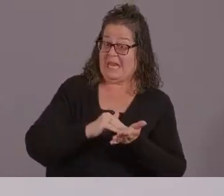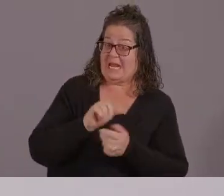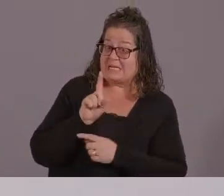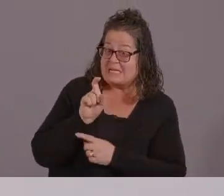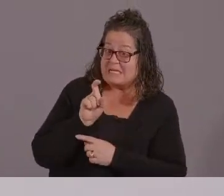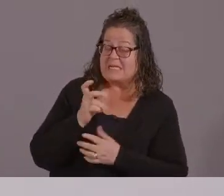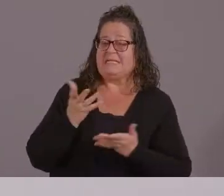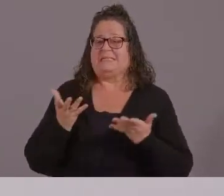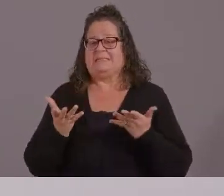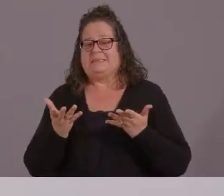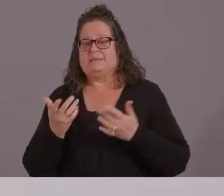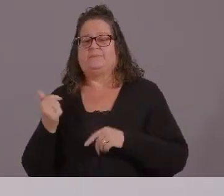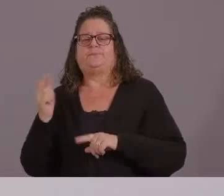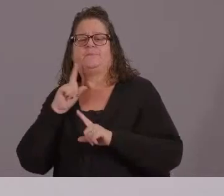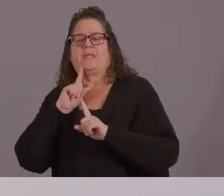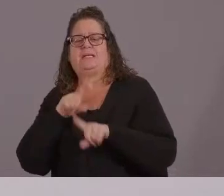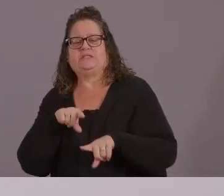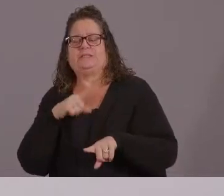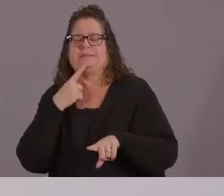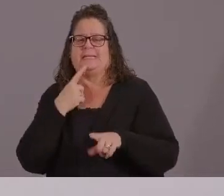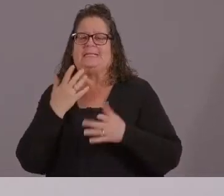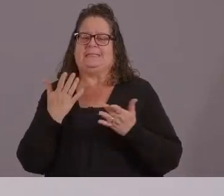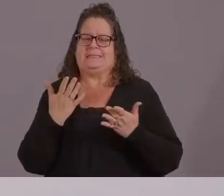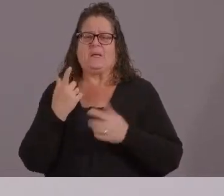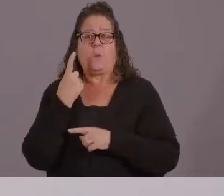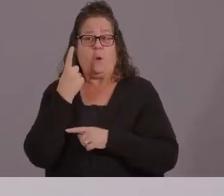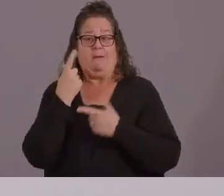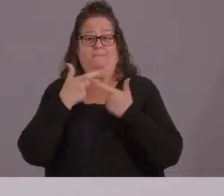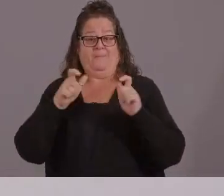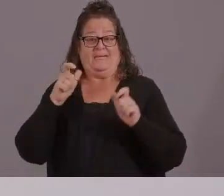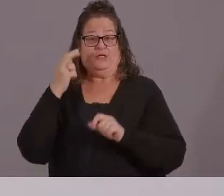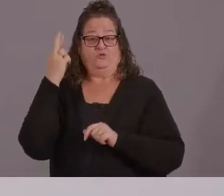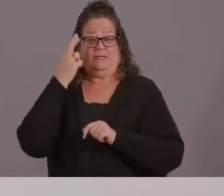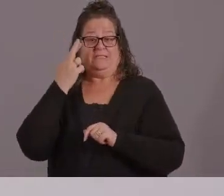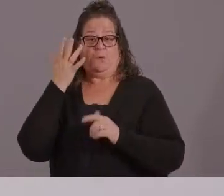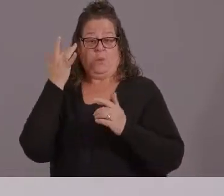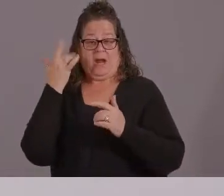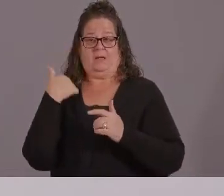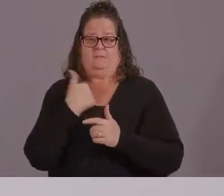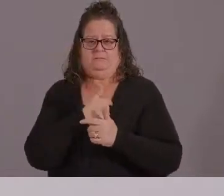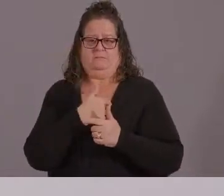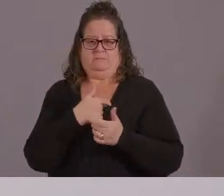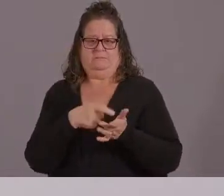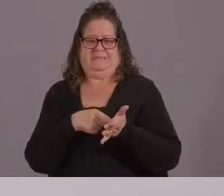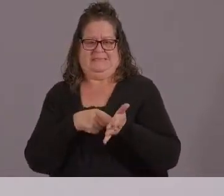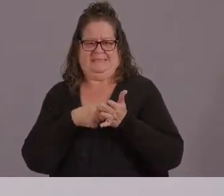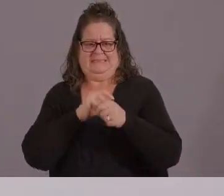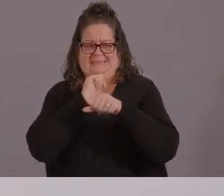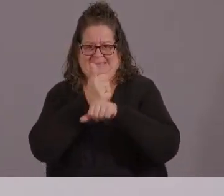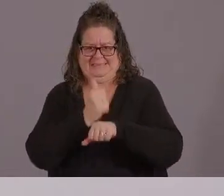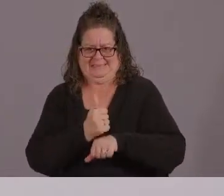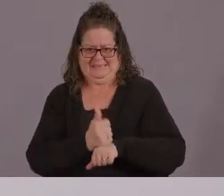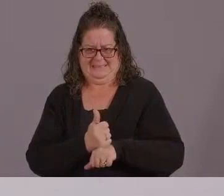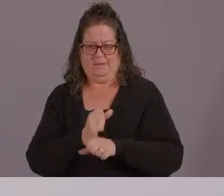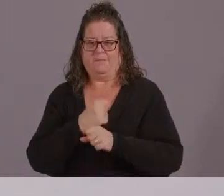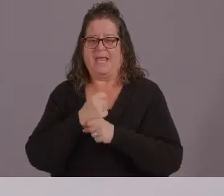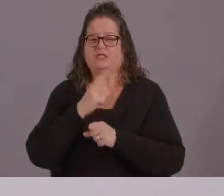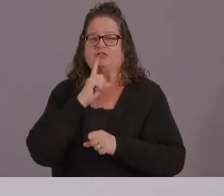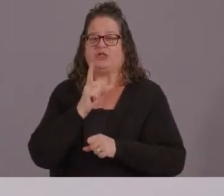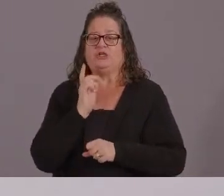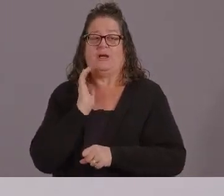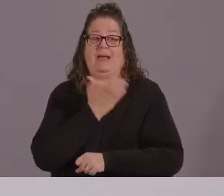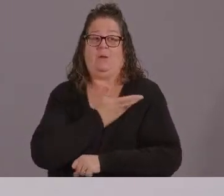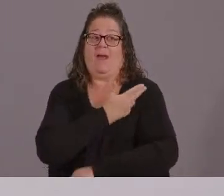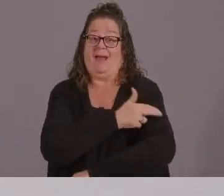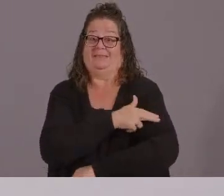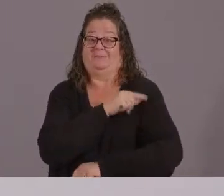one of the biggest motivators has been to, you know, ensure that our healthcare systems have the capacity to be able